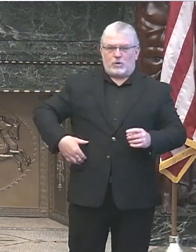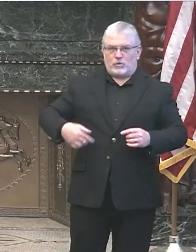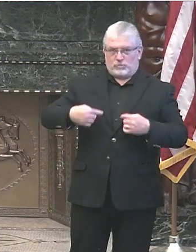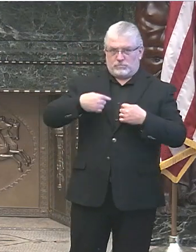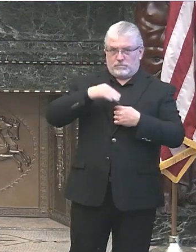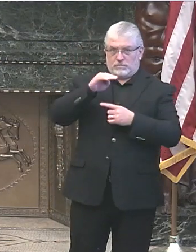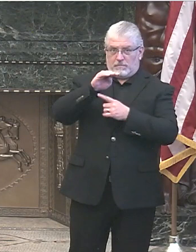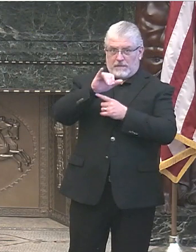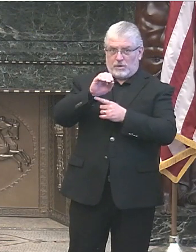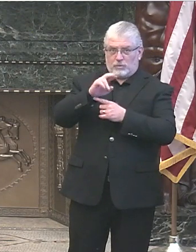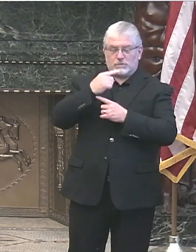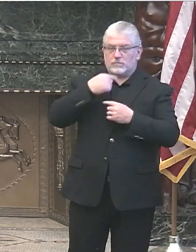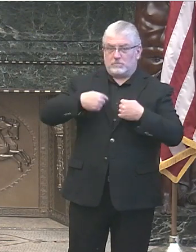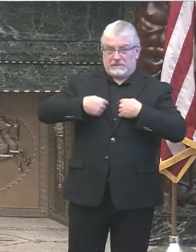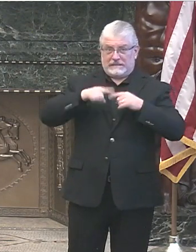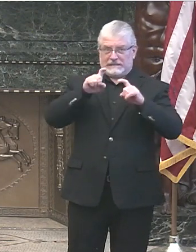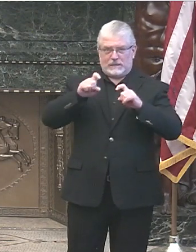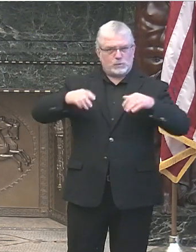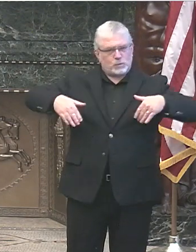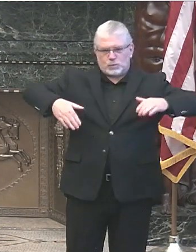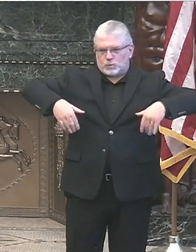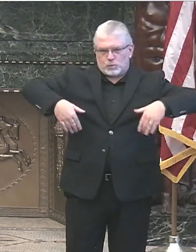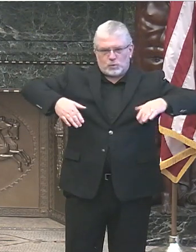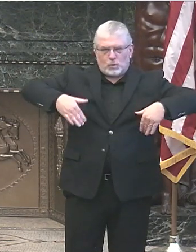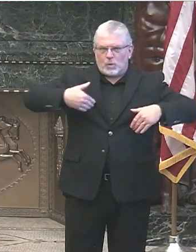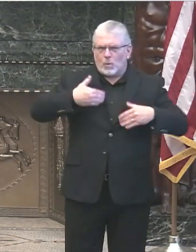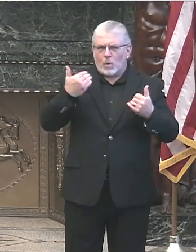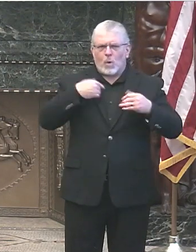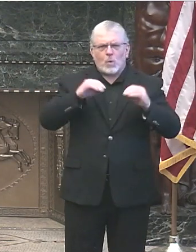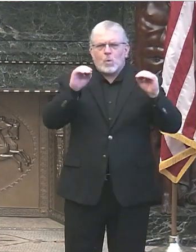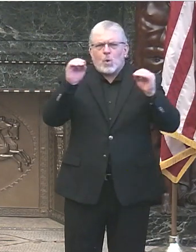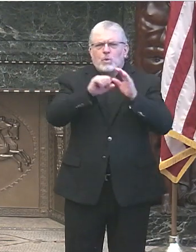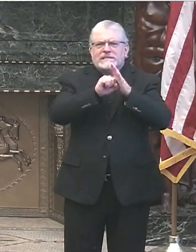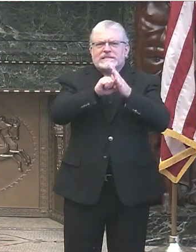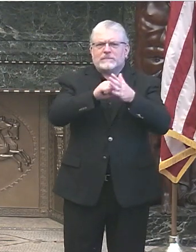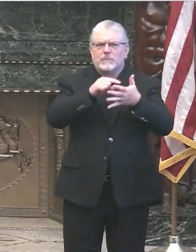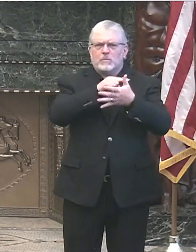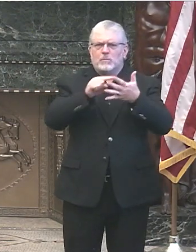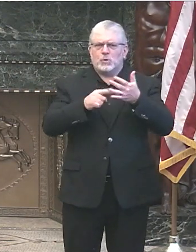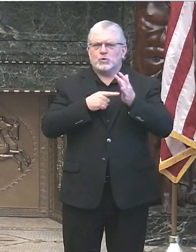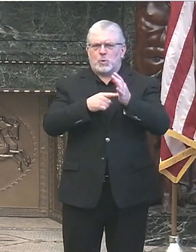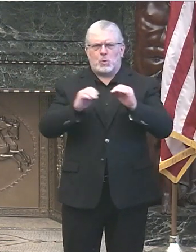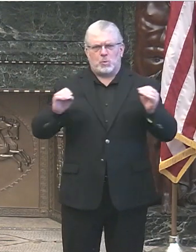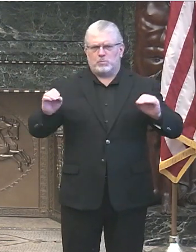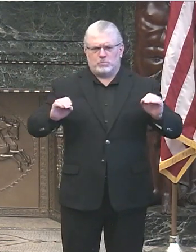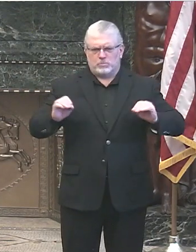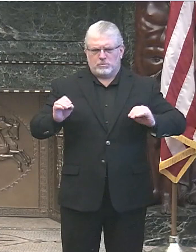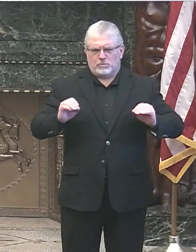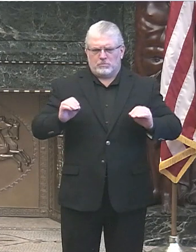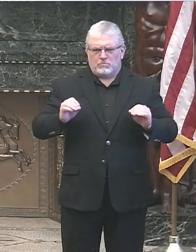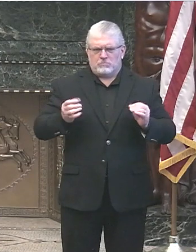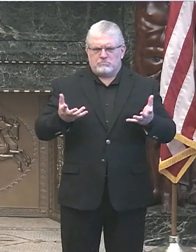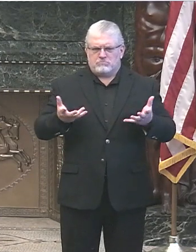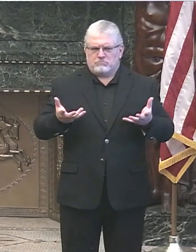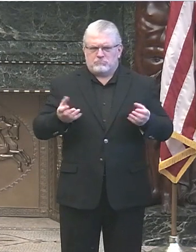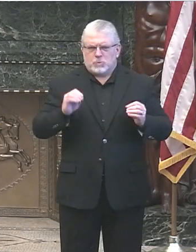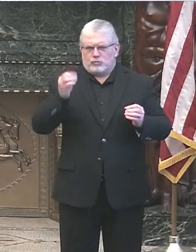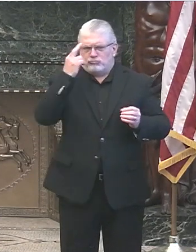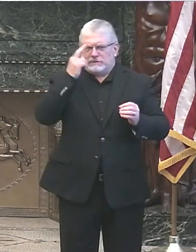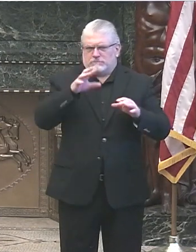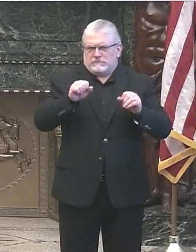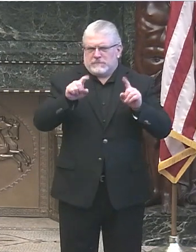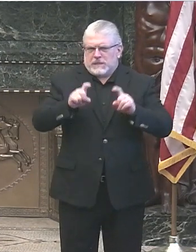I don't have any symptoms. I'm certainly in the age range, but thankfully no symptoms. I continually take my temperature